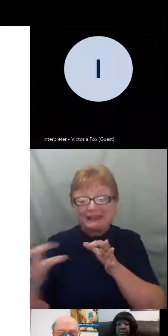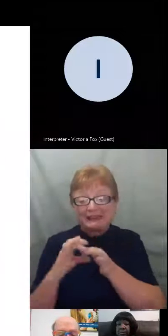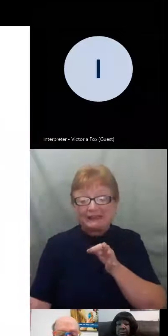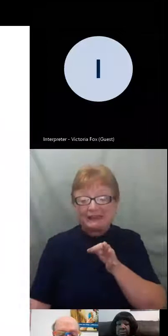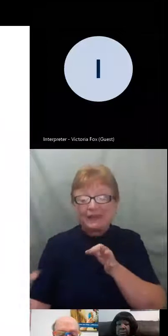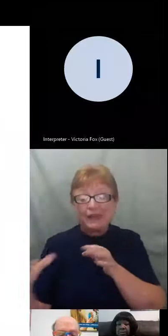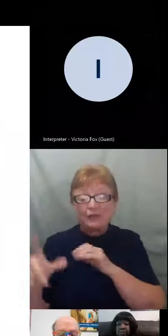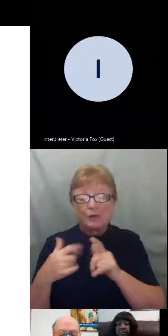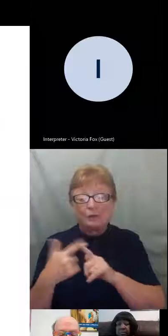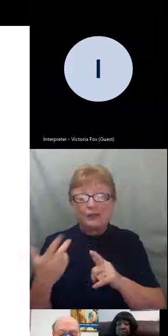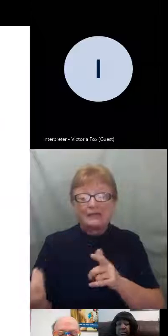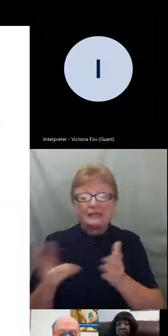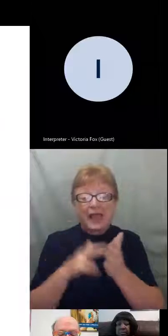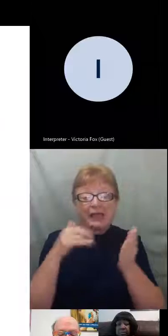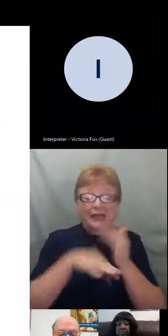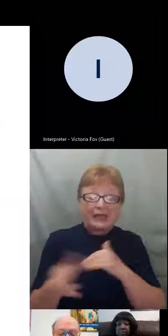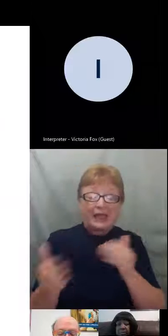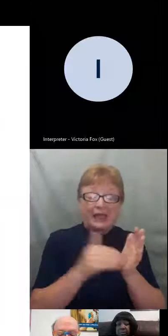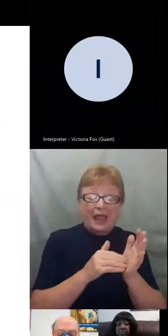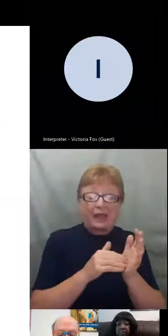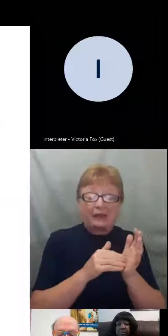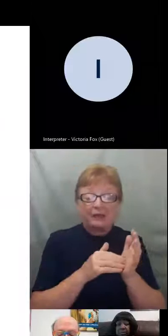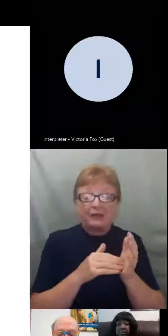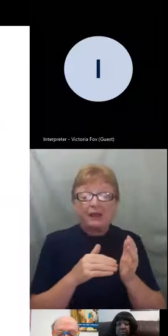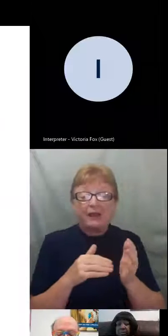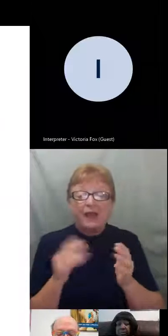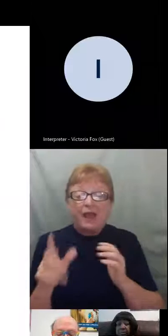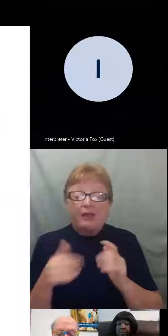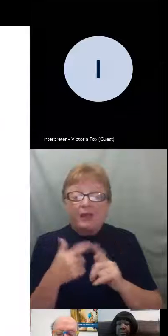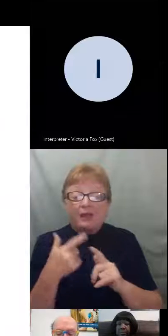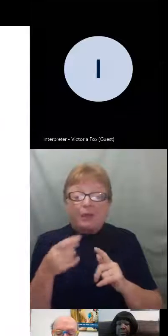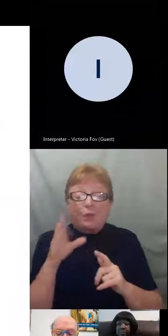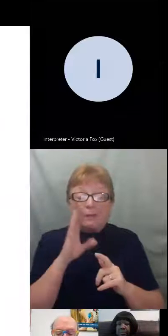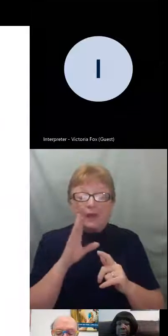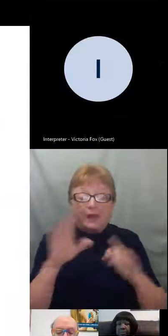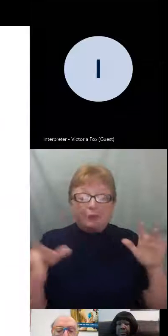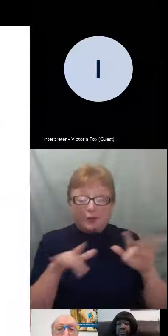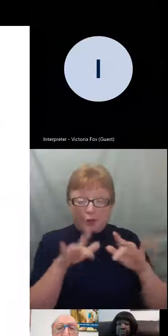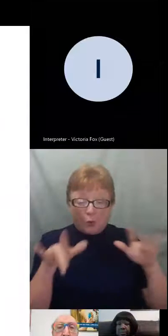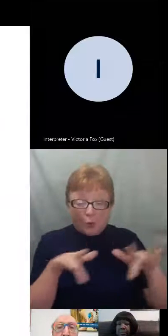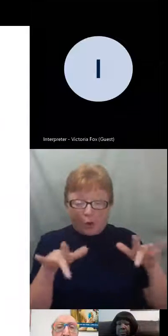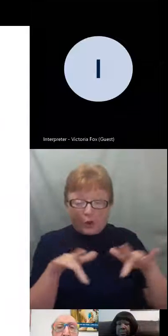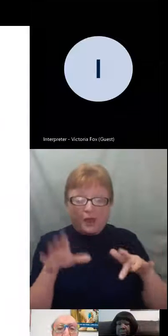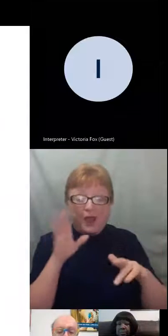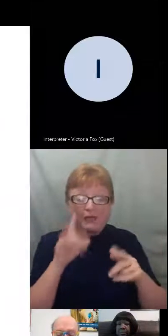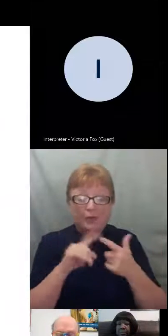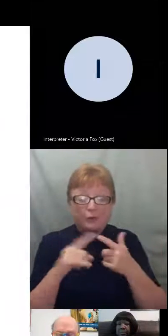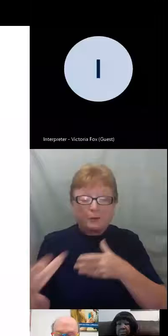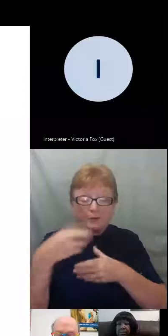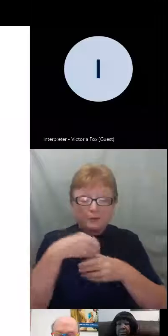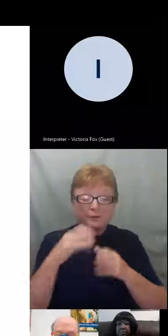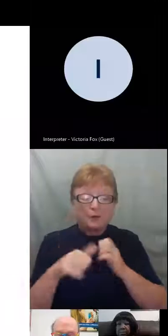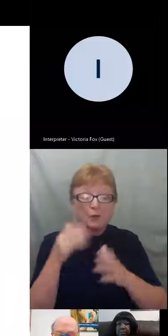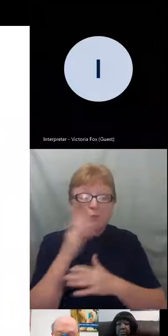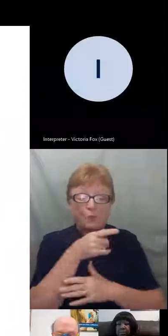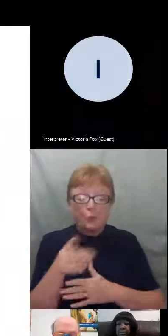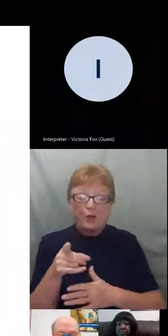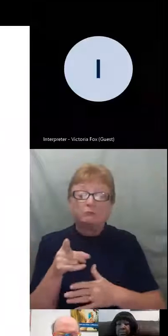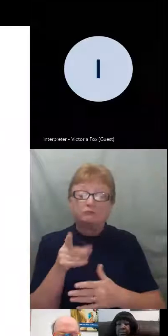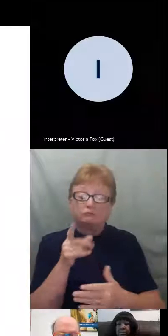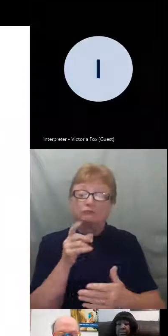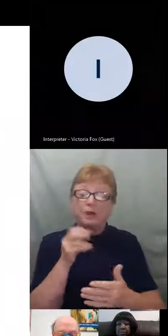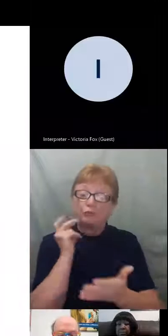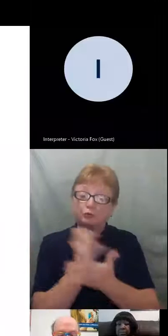to the webinar. This presentation will be recorded, and by participating in it, you will be consenting to be